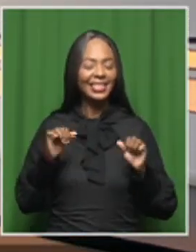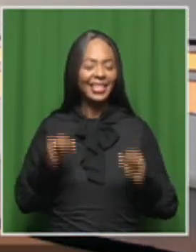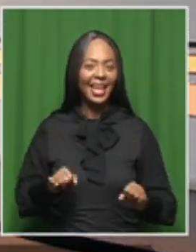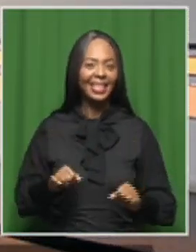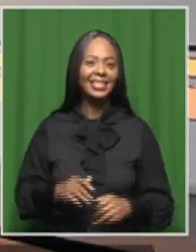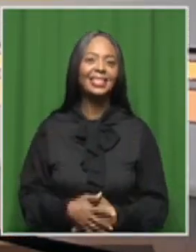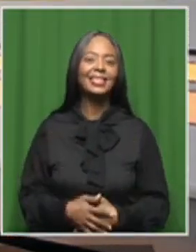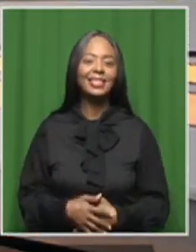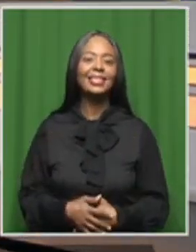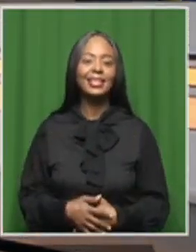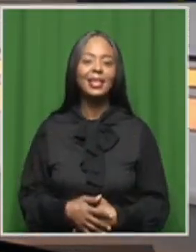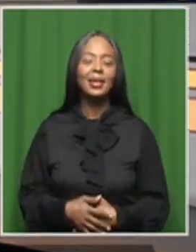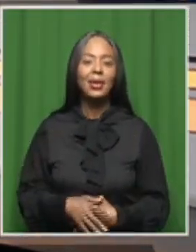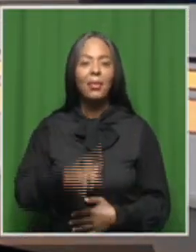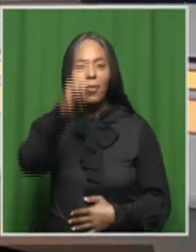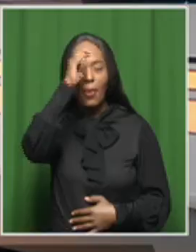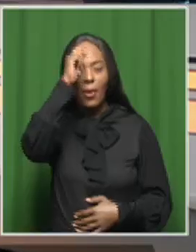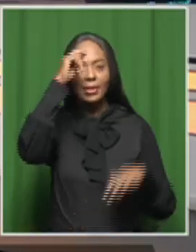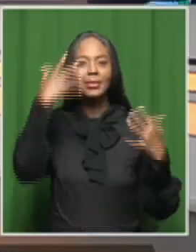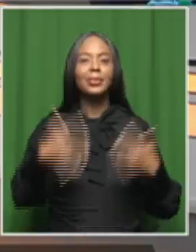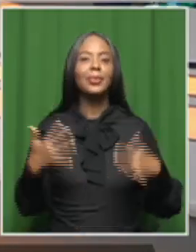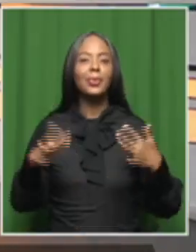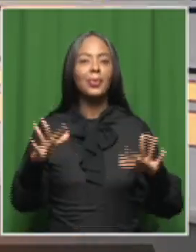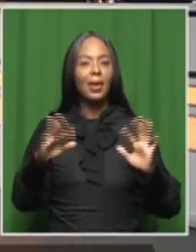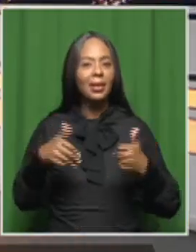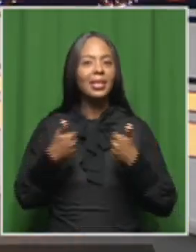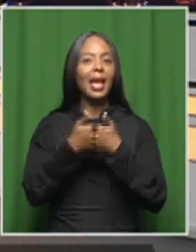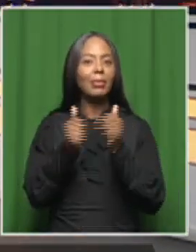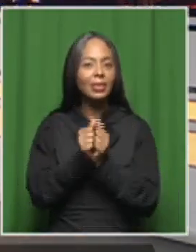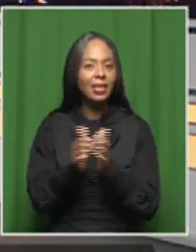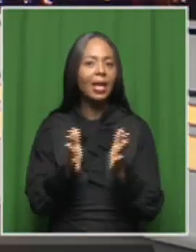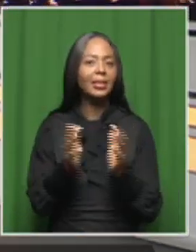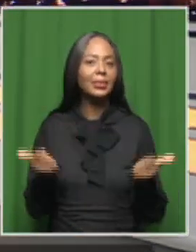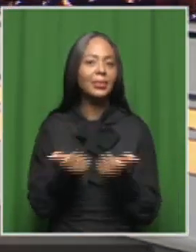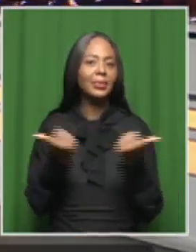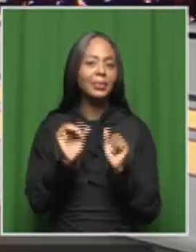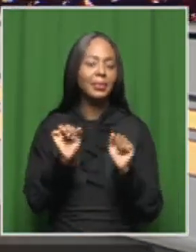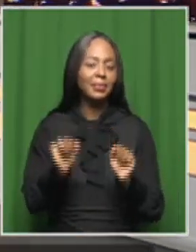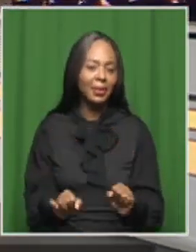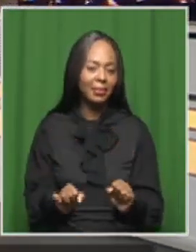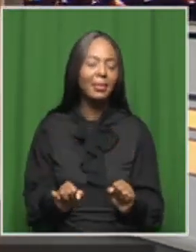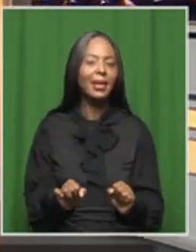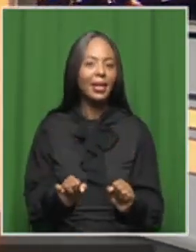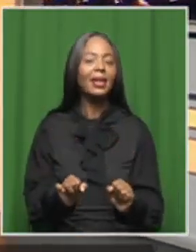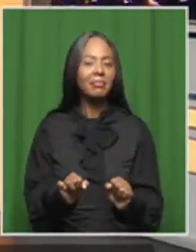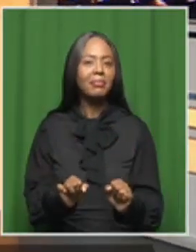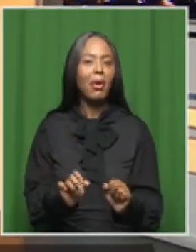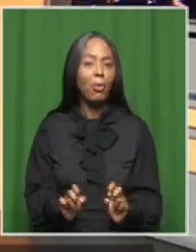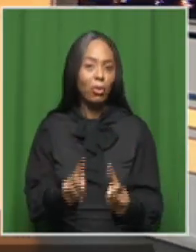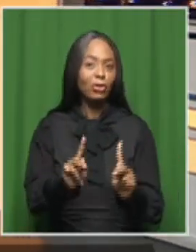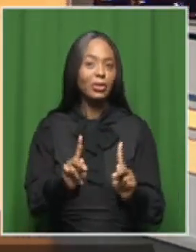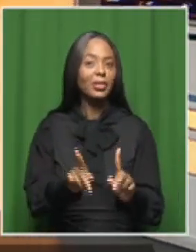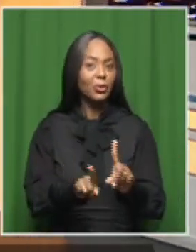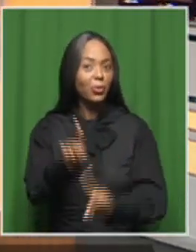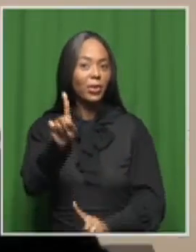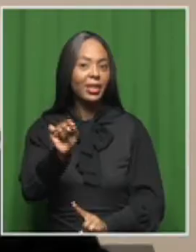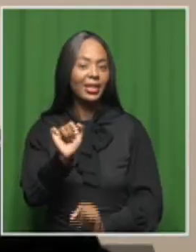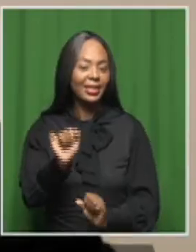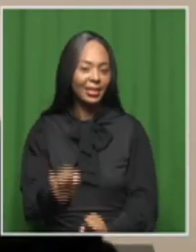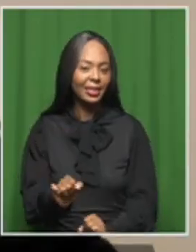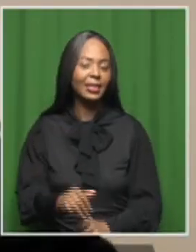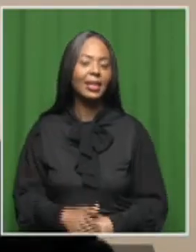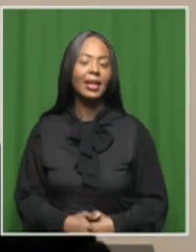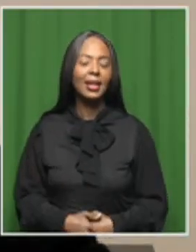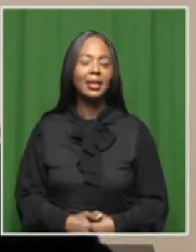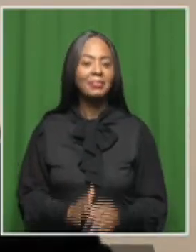have fought back tremendously well yesterday in order to give themselves a chance of winning a test match. So really looking forward to how today unfolds, to be honest with